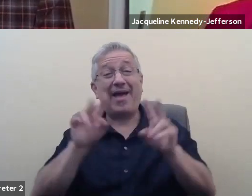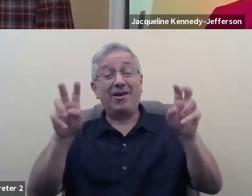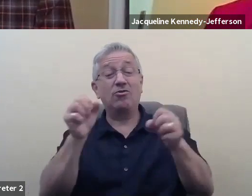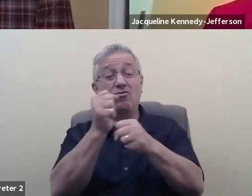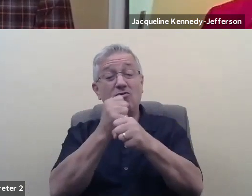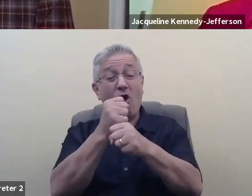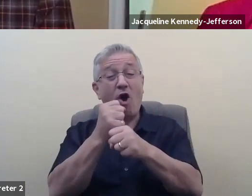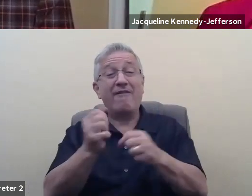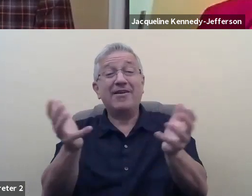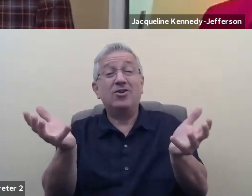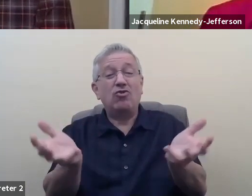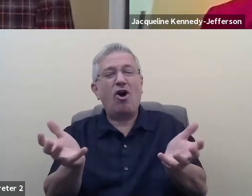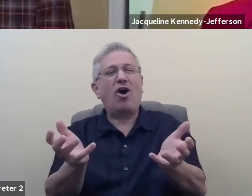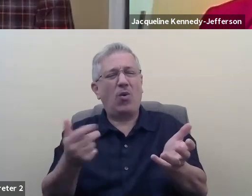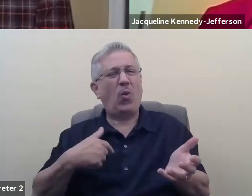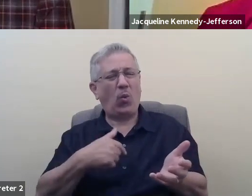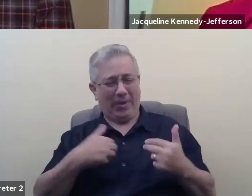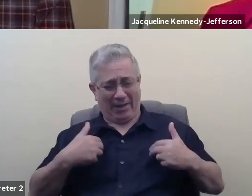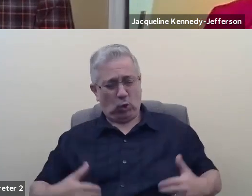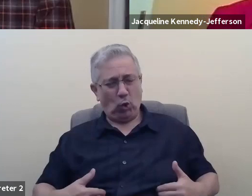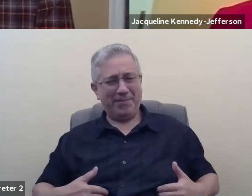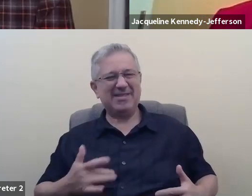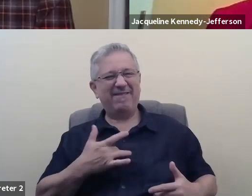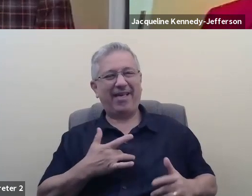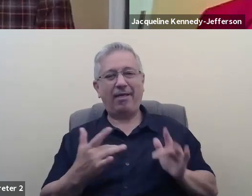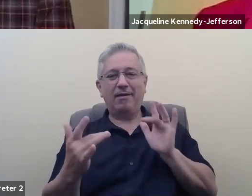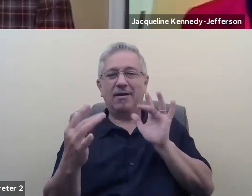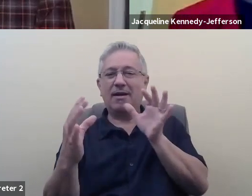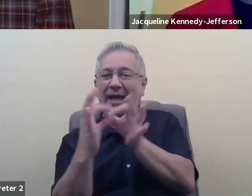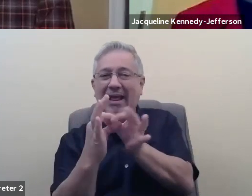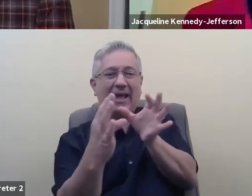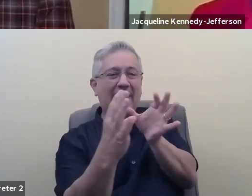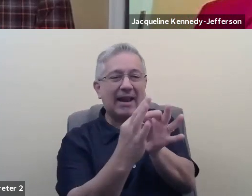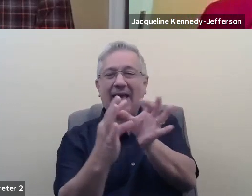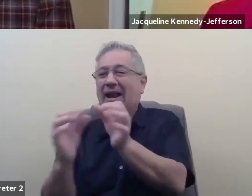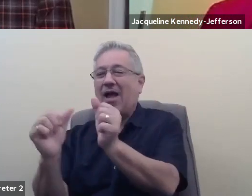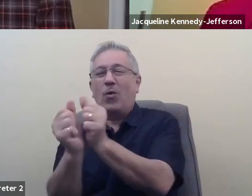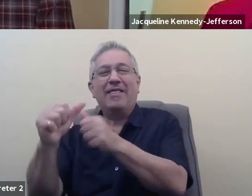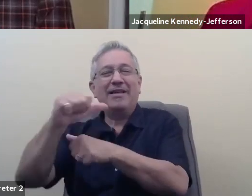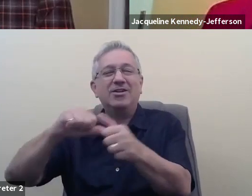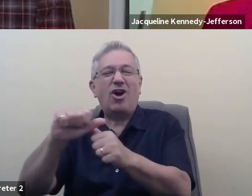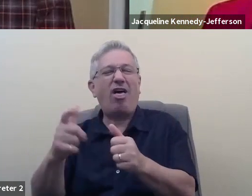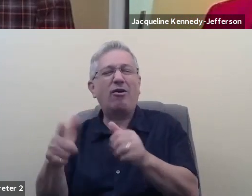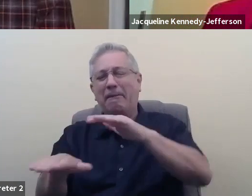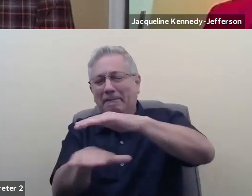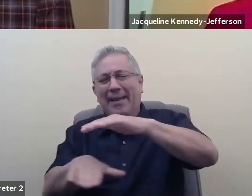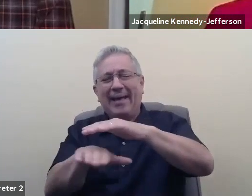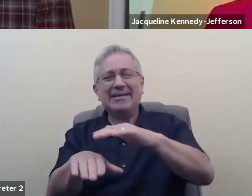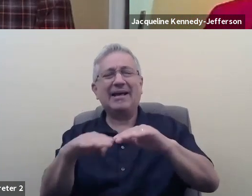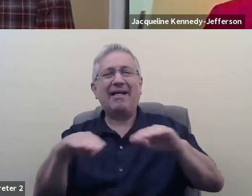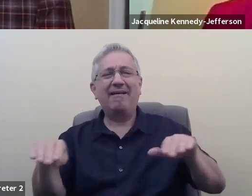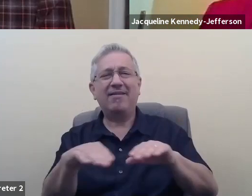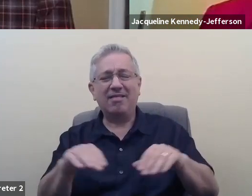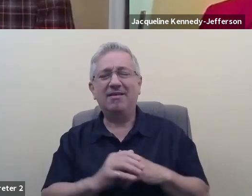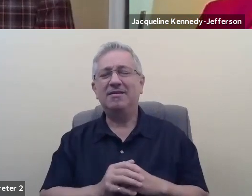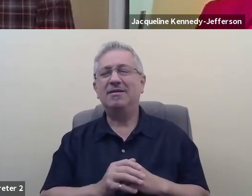was awesome to see Alicia. I've seen Jason a couple of times before, and Angela as well. And Desiree, I think I saw you some